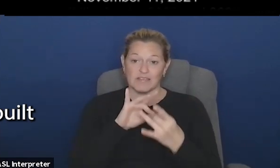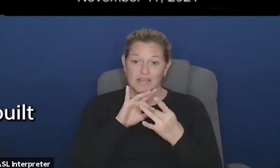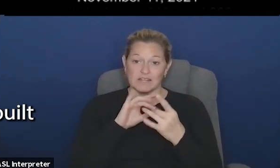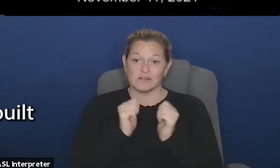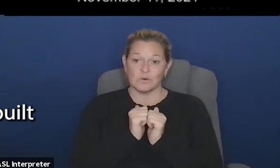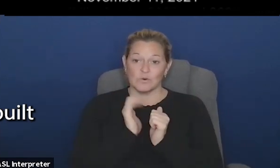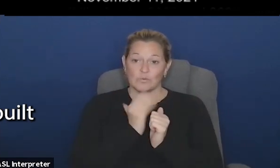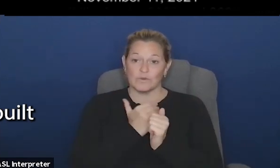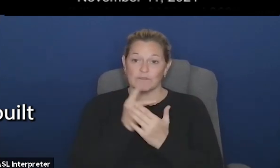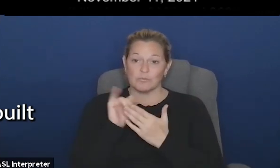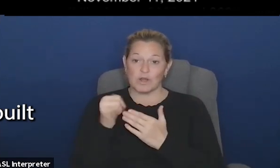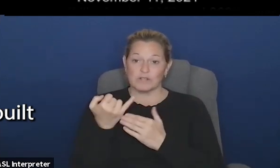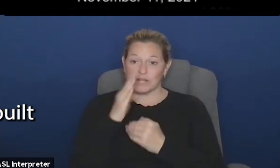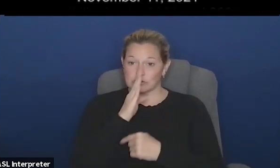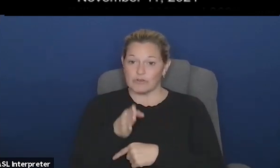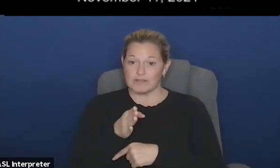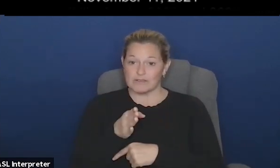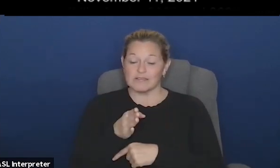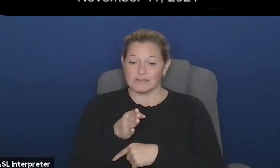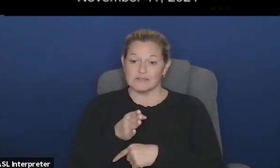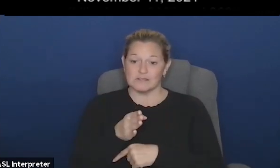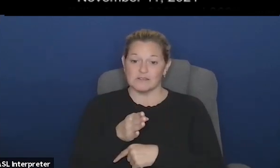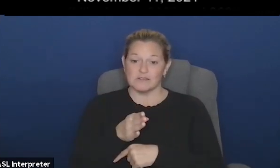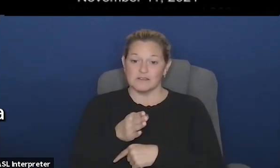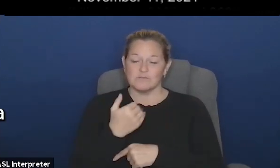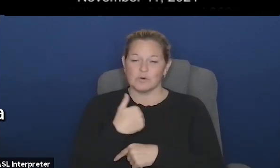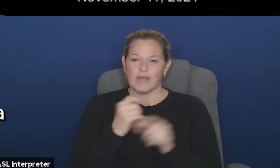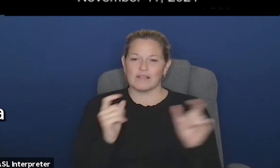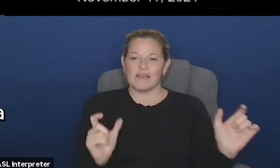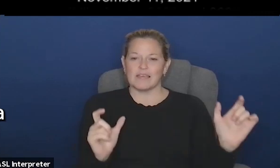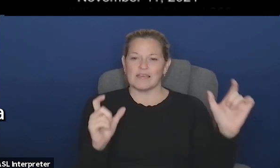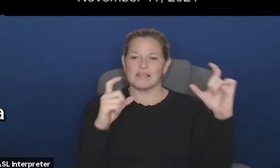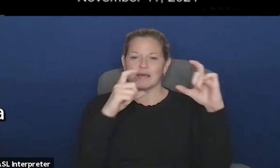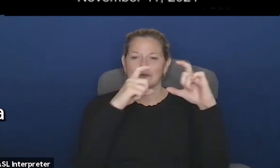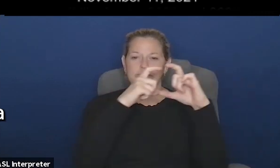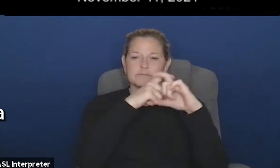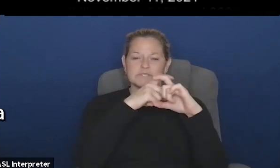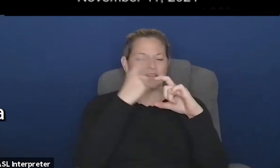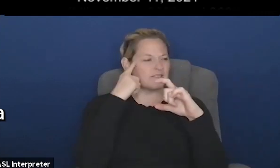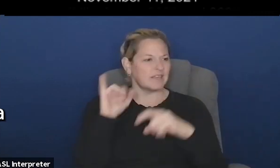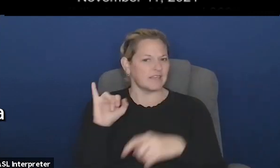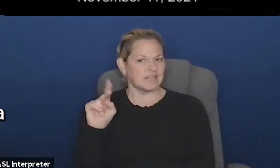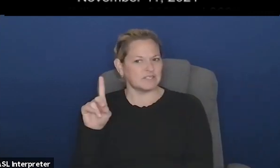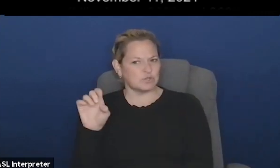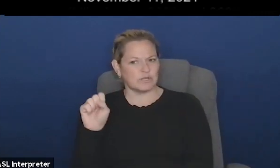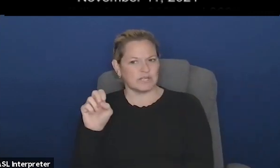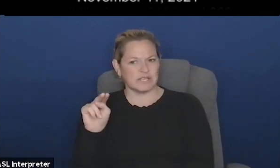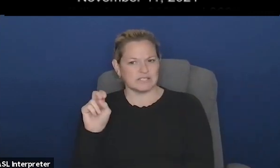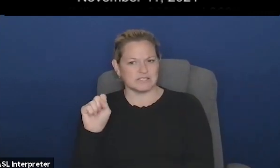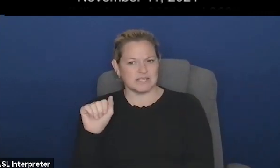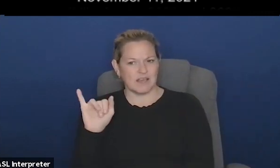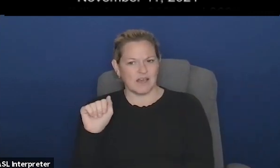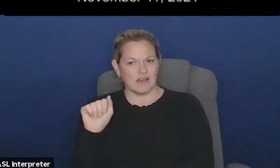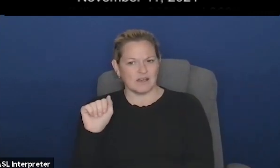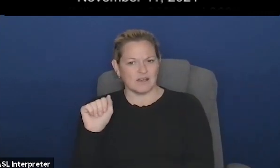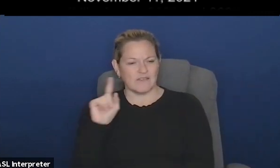project directly build LightSounds in other countries. So there was an Eclipse in, I believe it was Indonesia or Malaysia a couple of years ago. And they